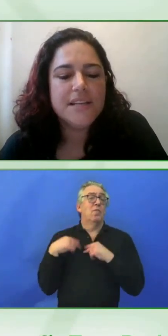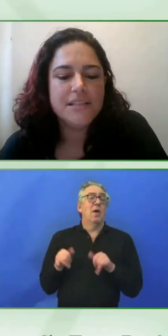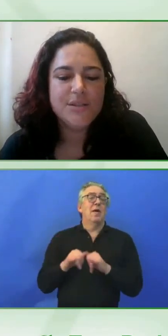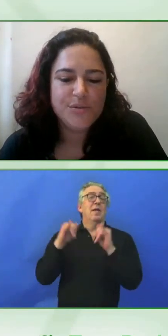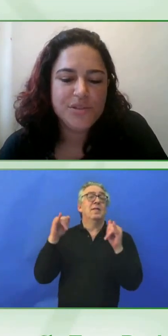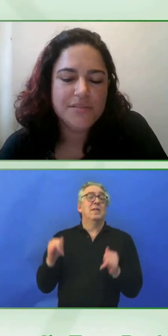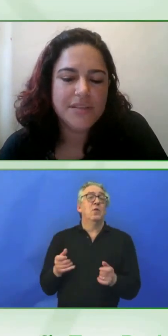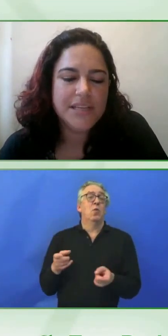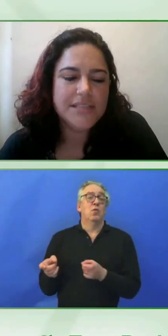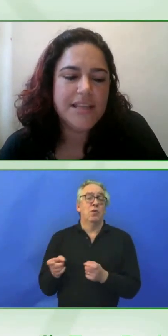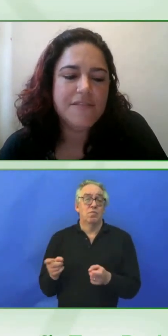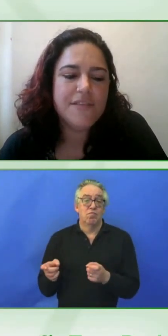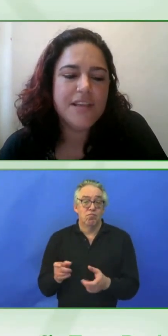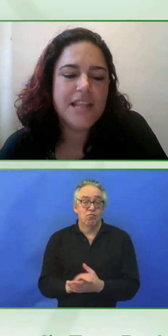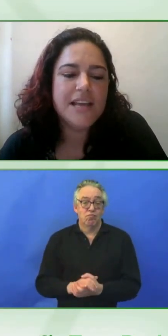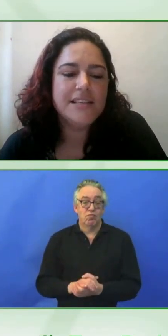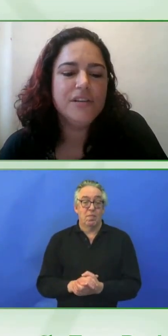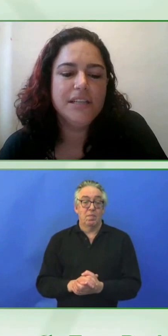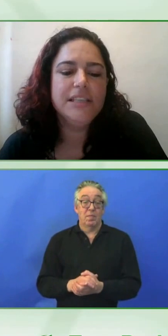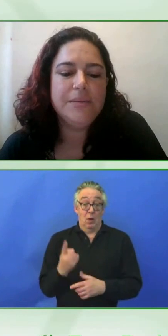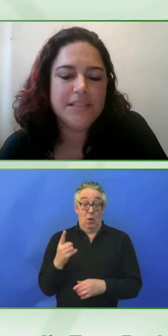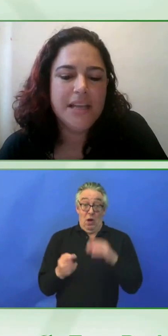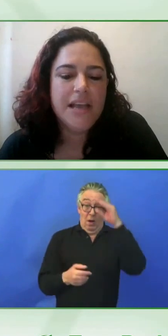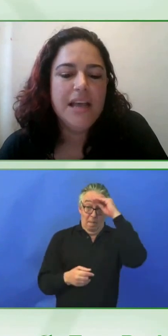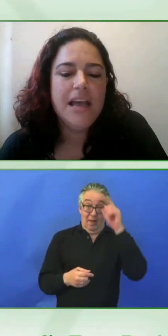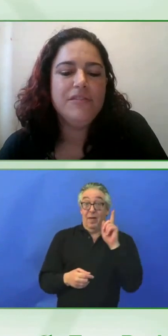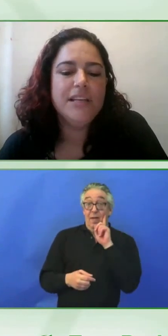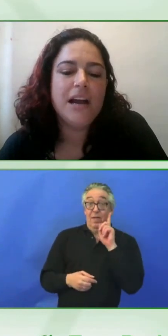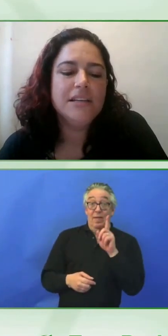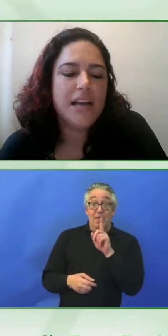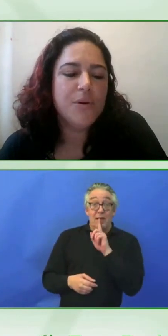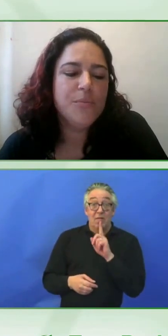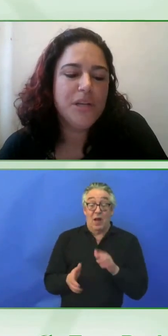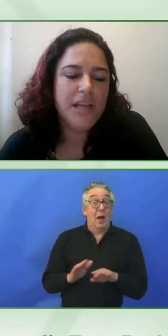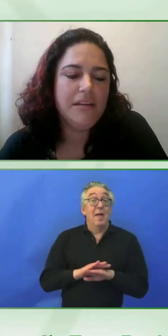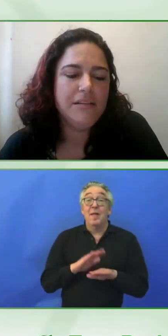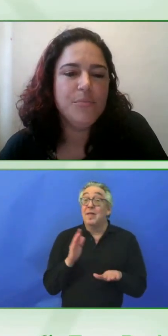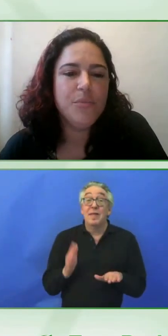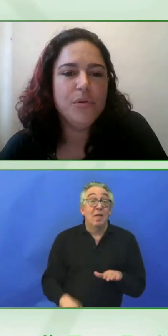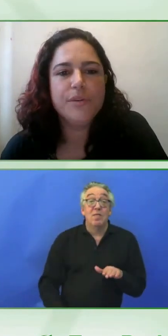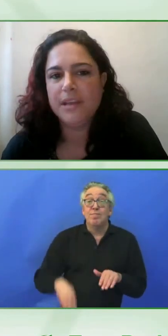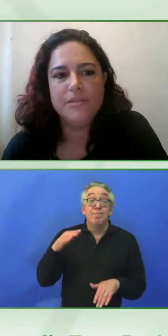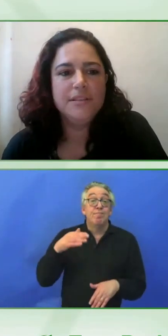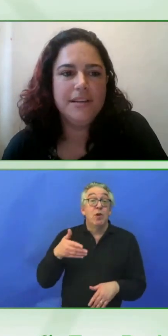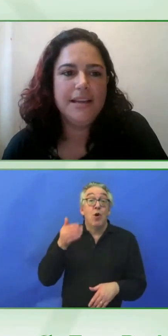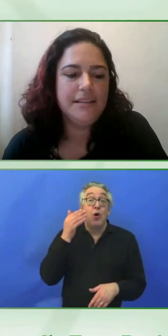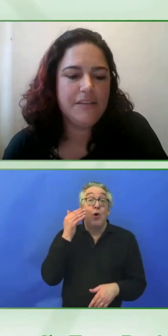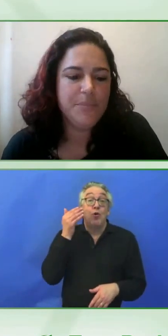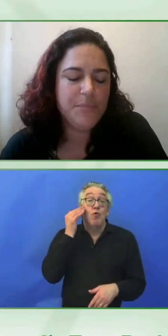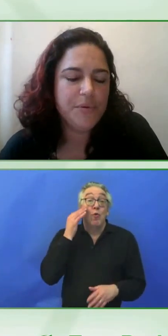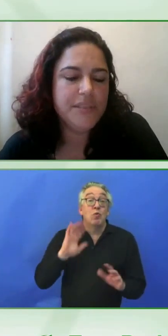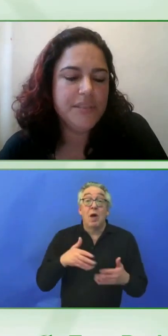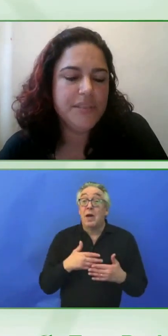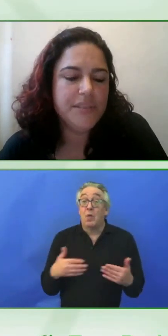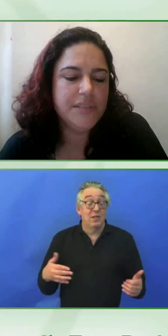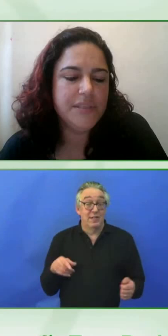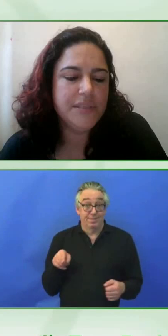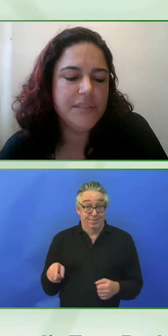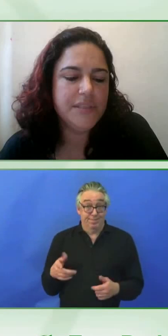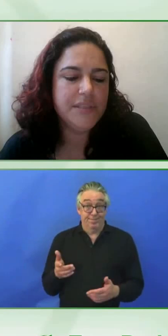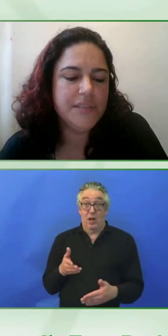at the institution. He is deaf and has never learned Libras, having a hard time communicating, both with hearing and deaf people in this